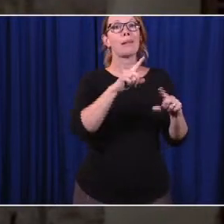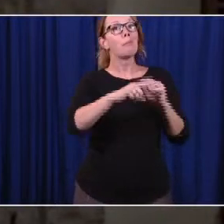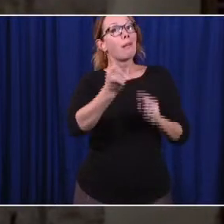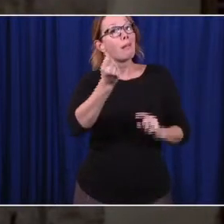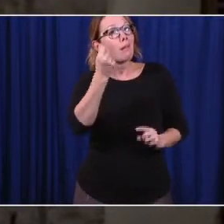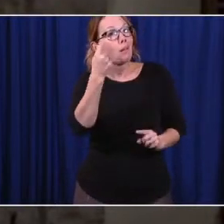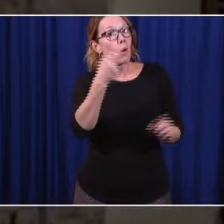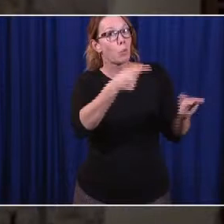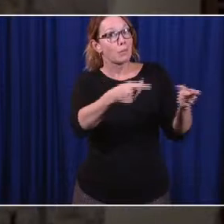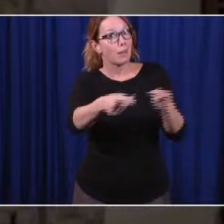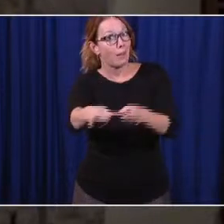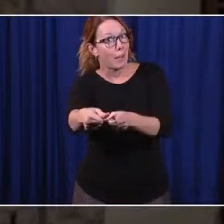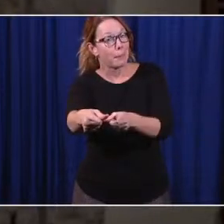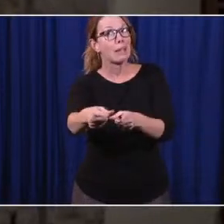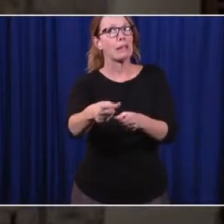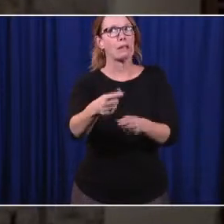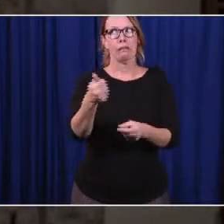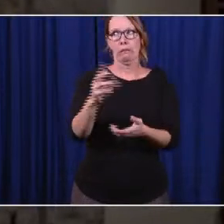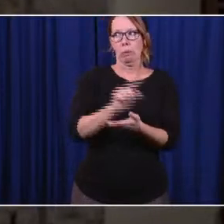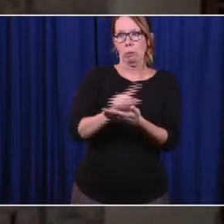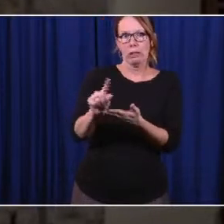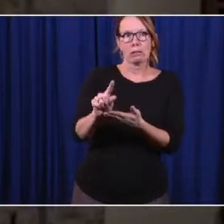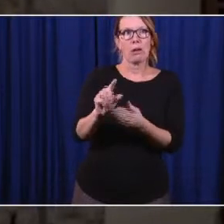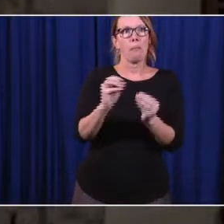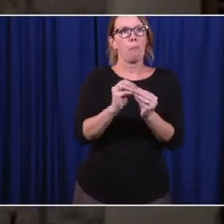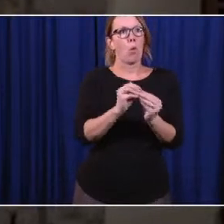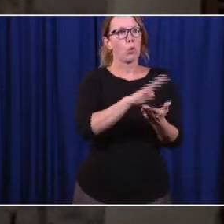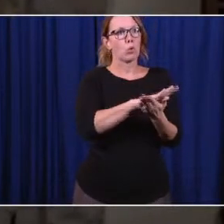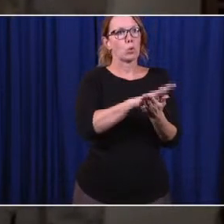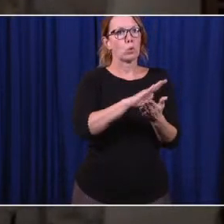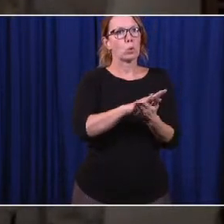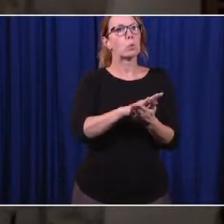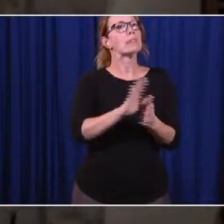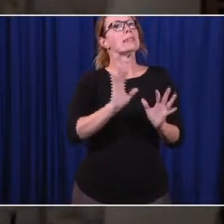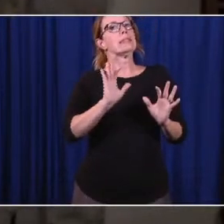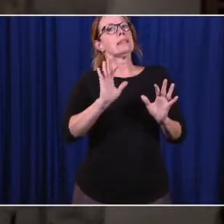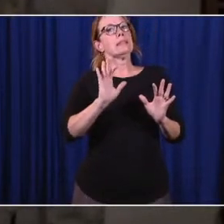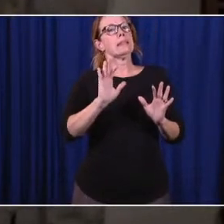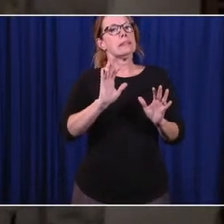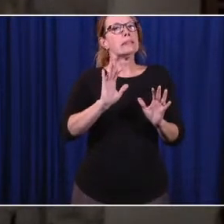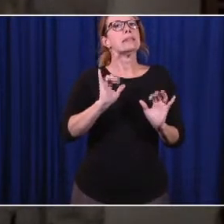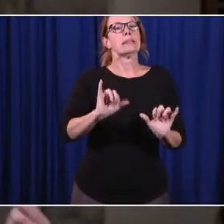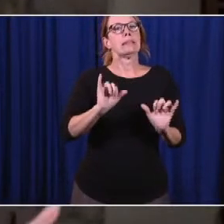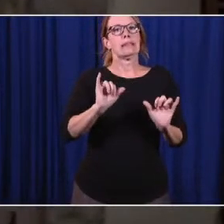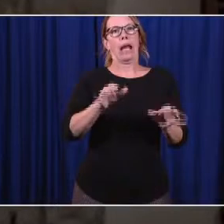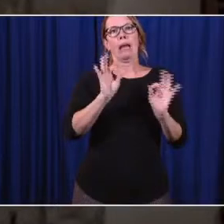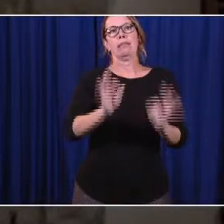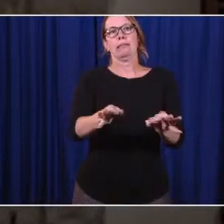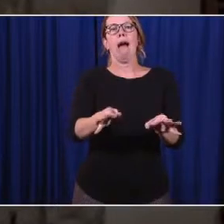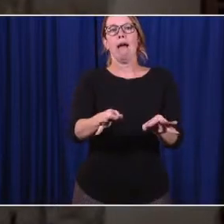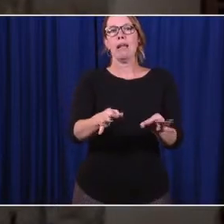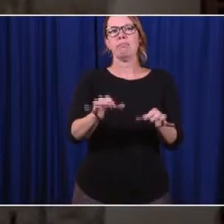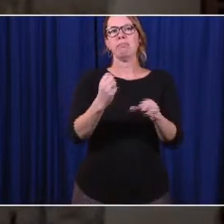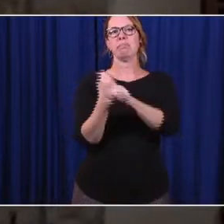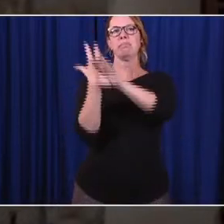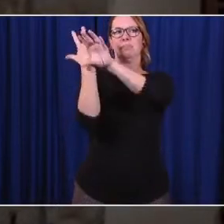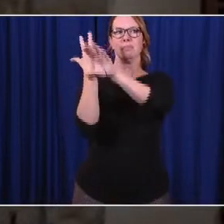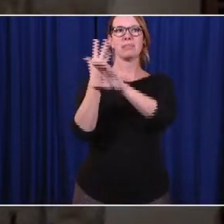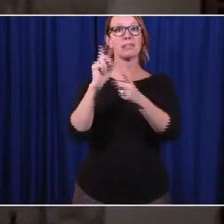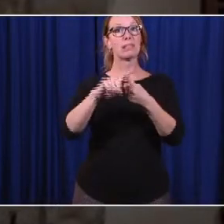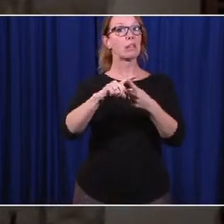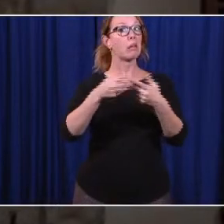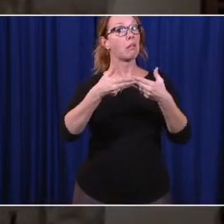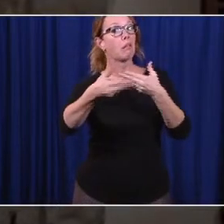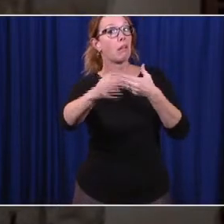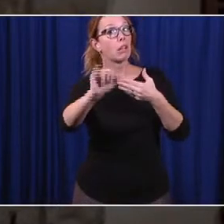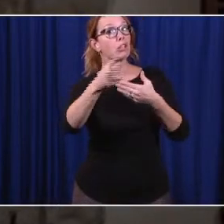we go in the last few weeks, more and more schools have pulled back either for a week, 2 weeks, or sometimes until after the first of the year. And